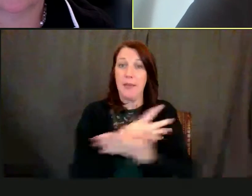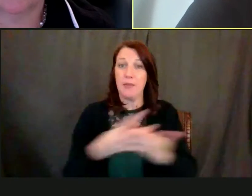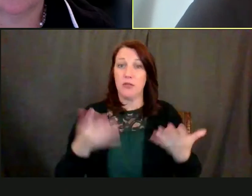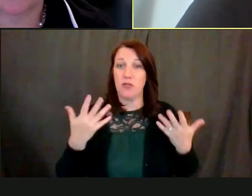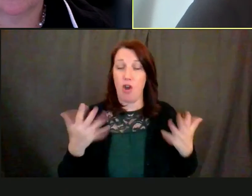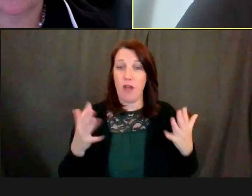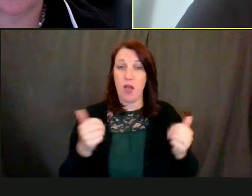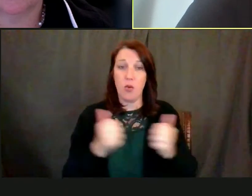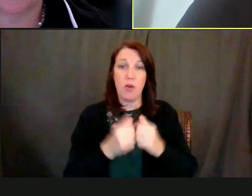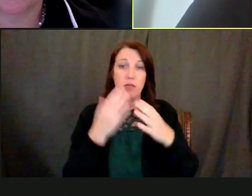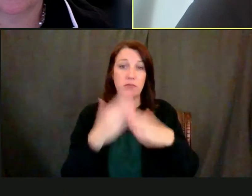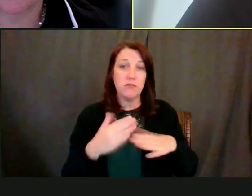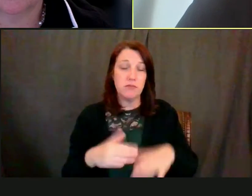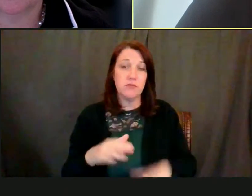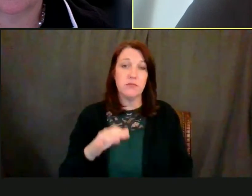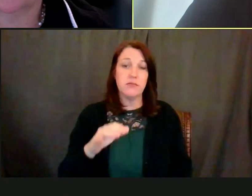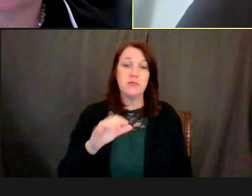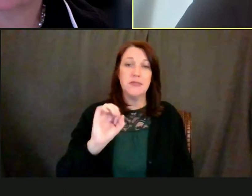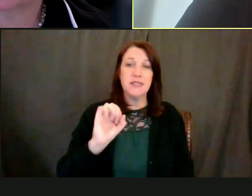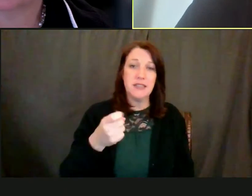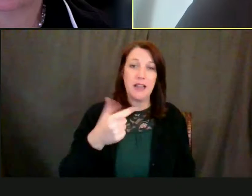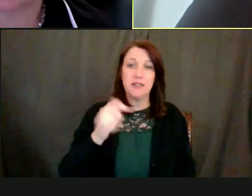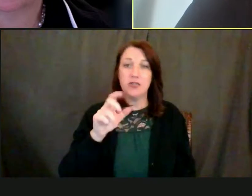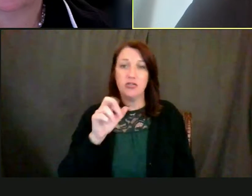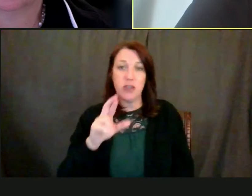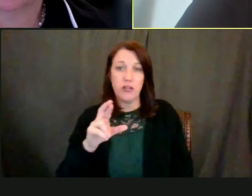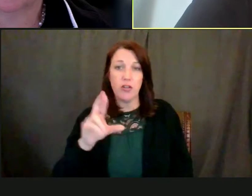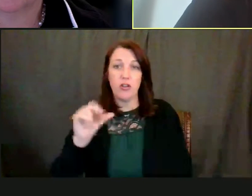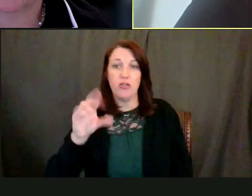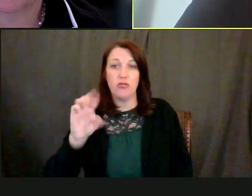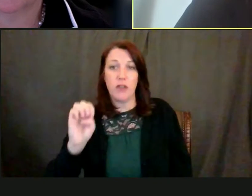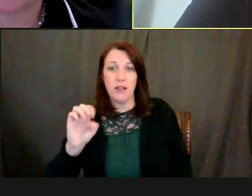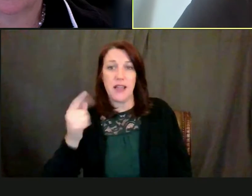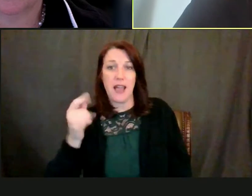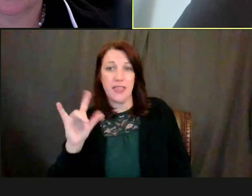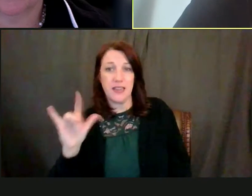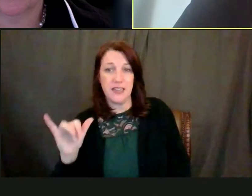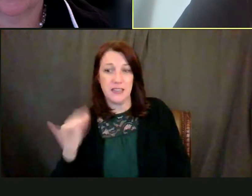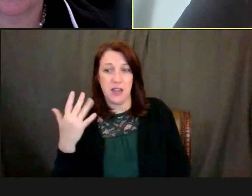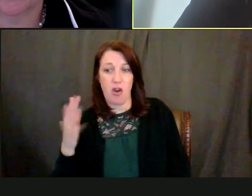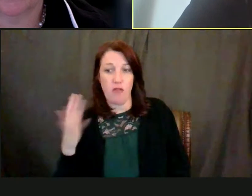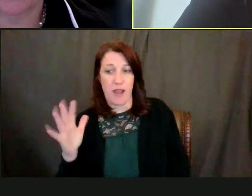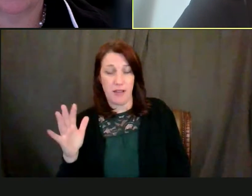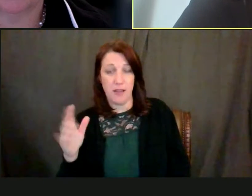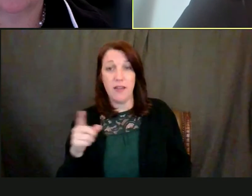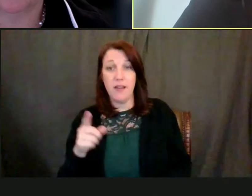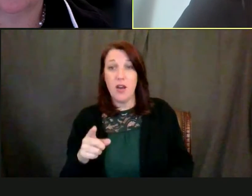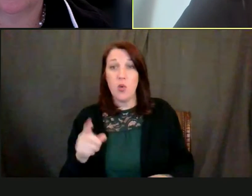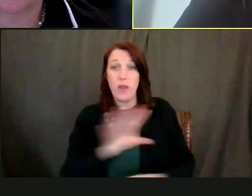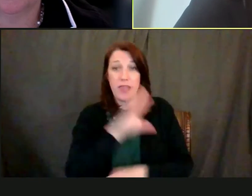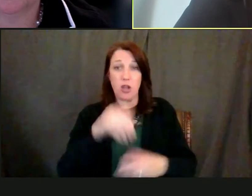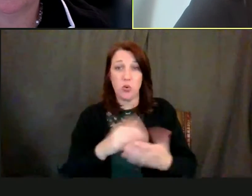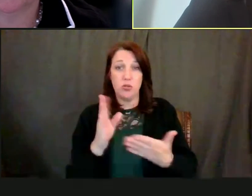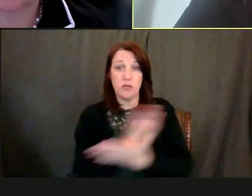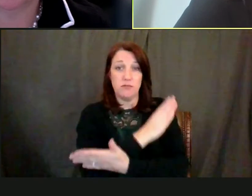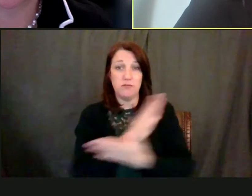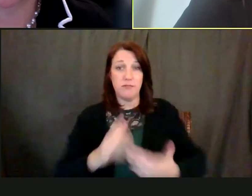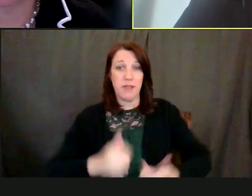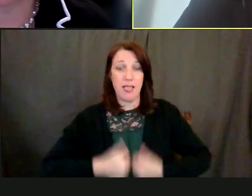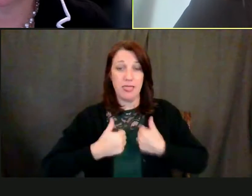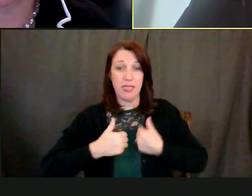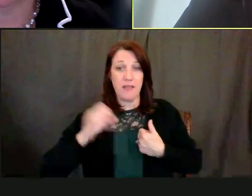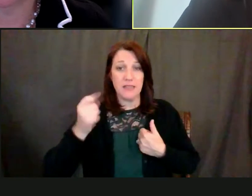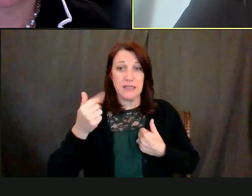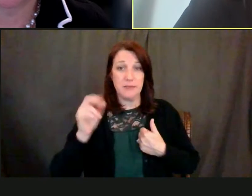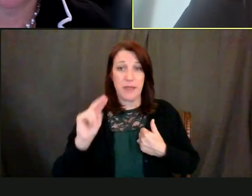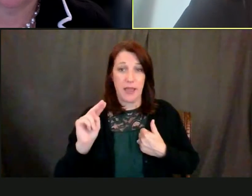with sex or gender, race, and ethnicity of the participants. With the inclusion across the lifespan policy, we now